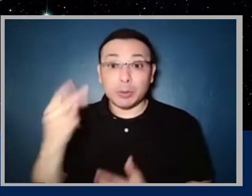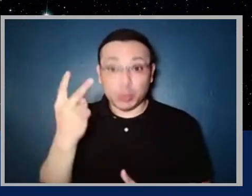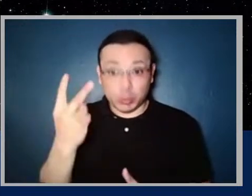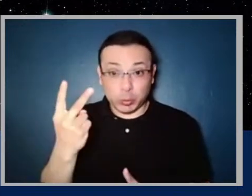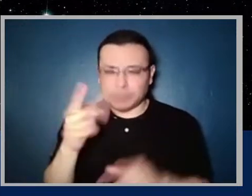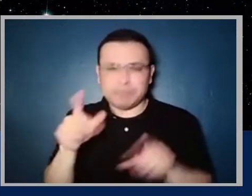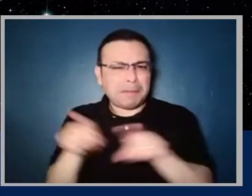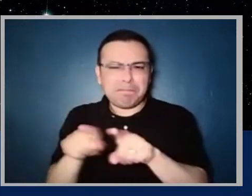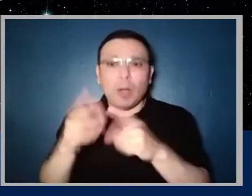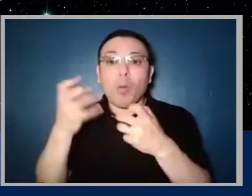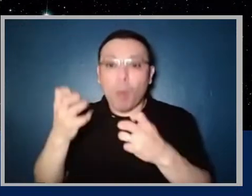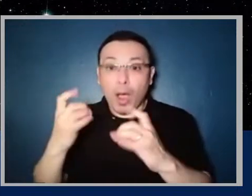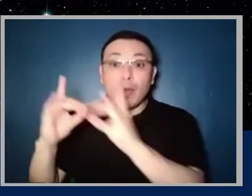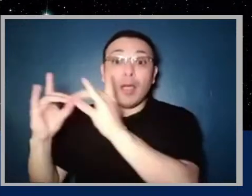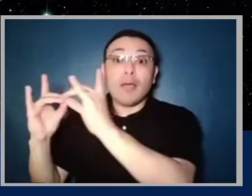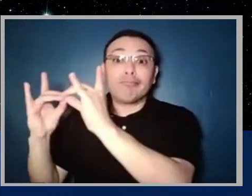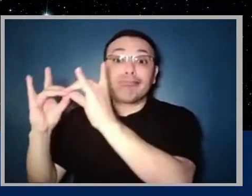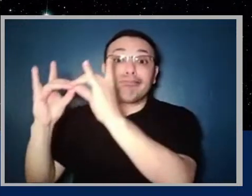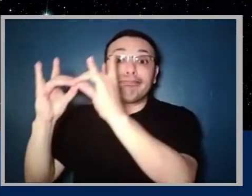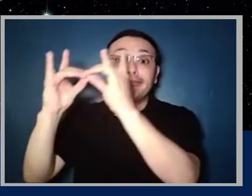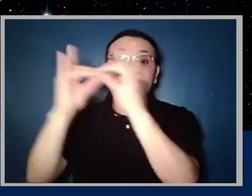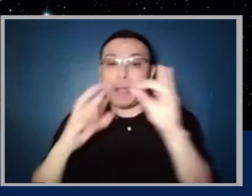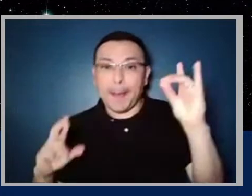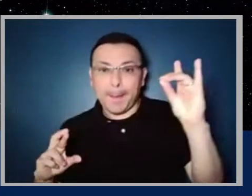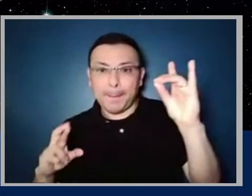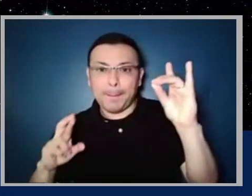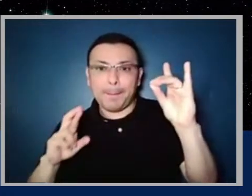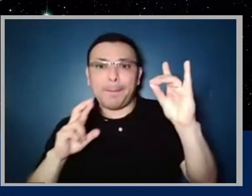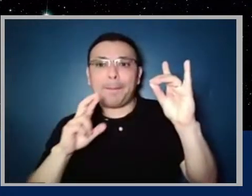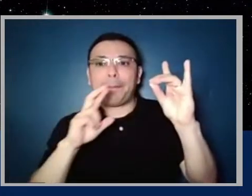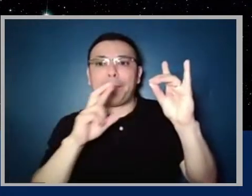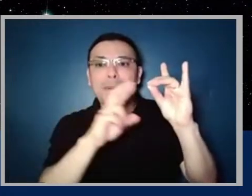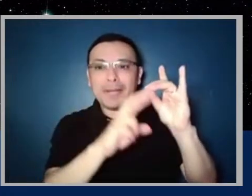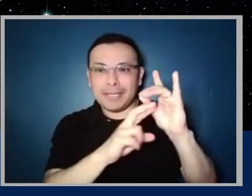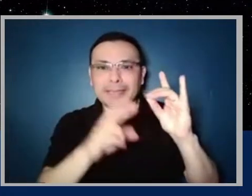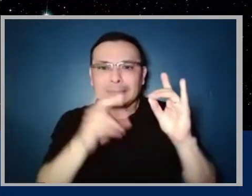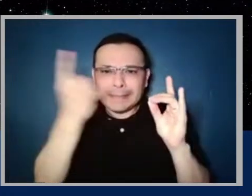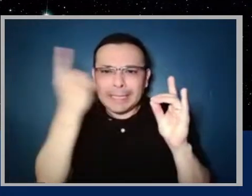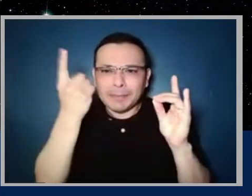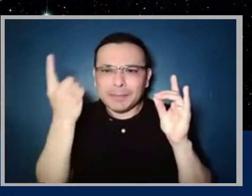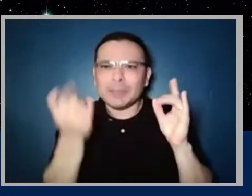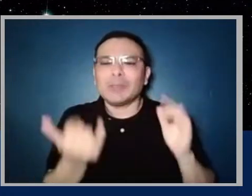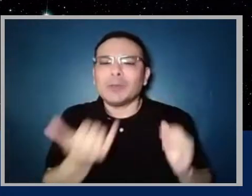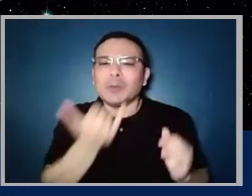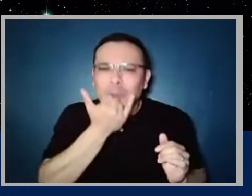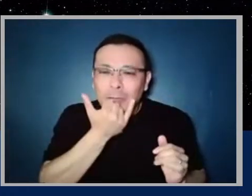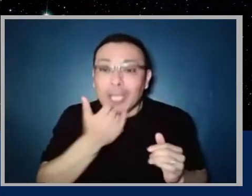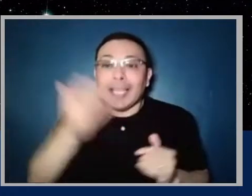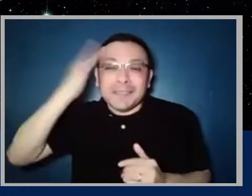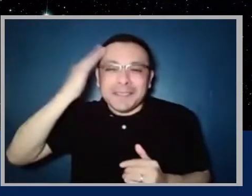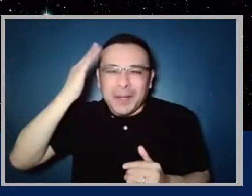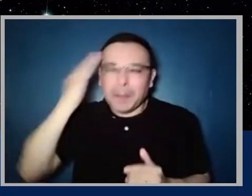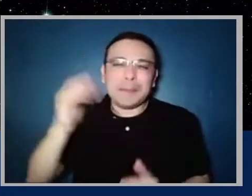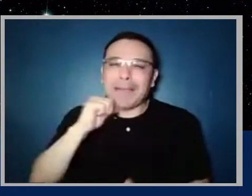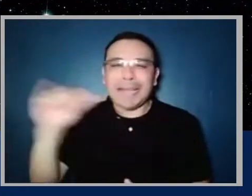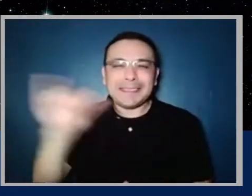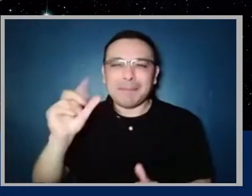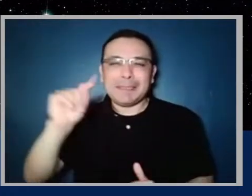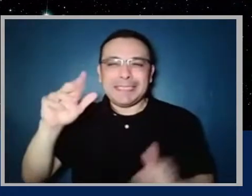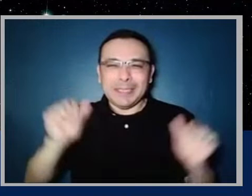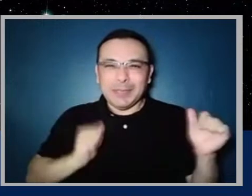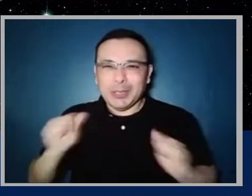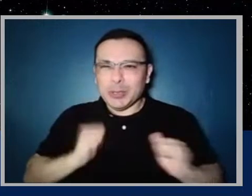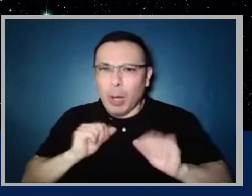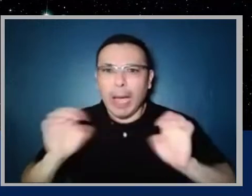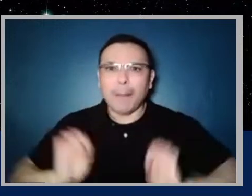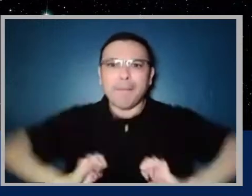Space Station, and something goes wrong, right? This isn't the Expanse where, I don't know, open the airlock and hold your breath and dive into the other ship. Or that's not how this works,